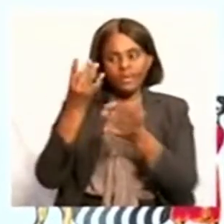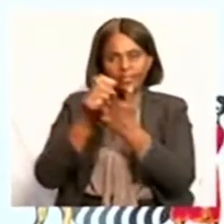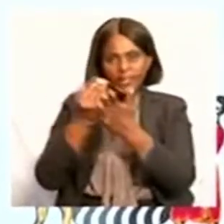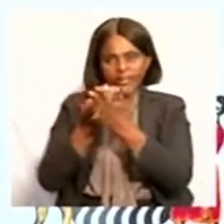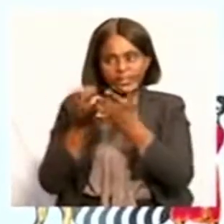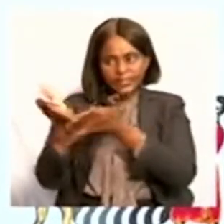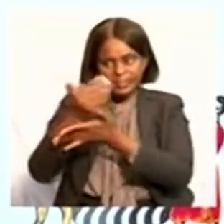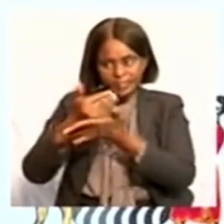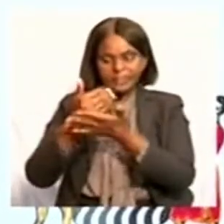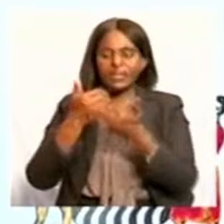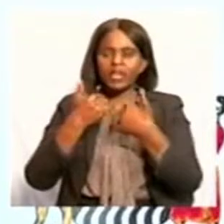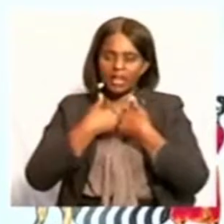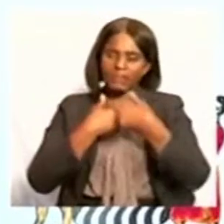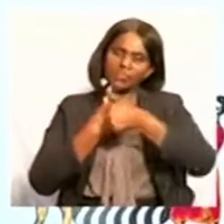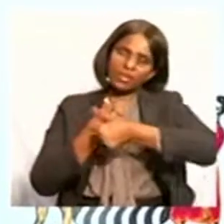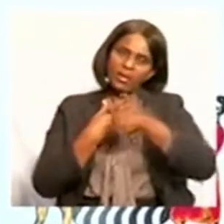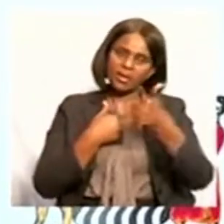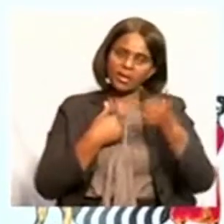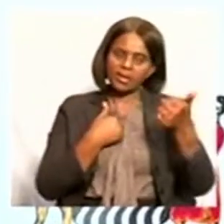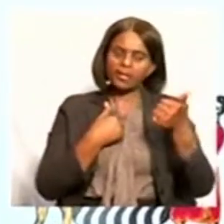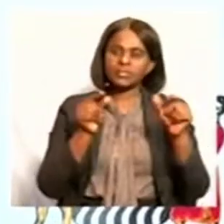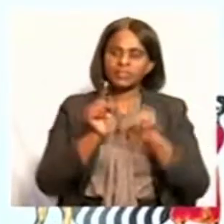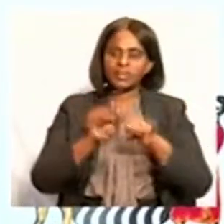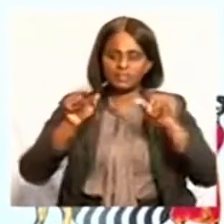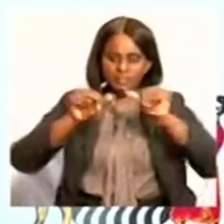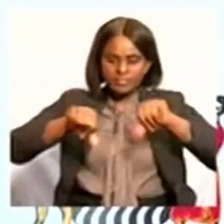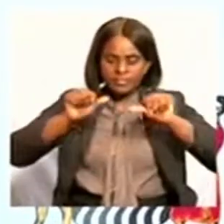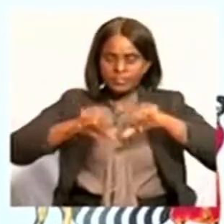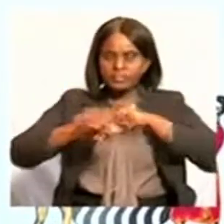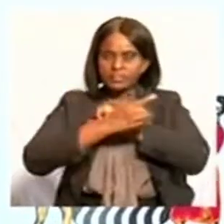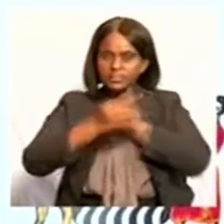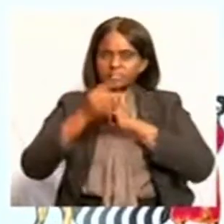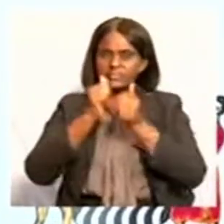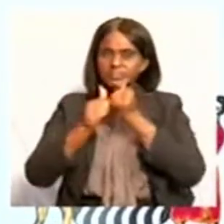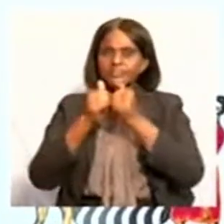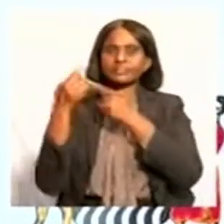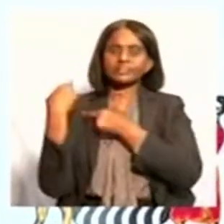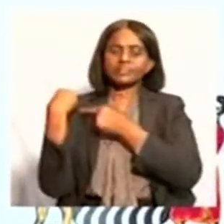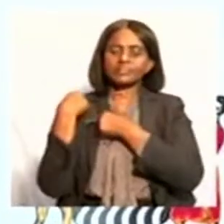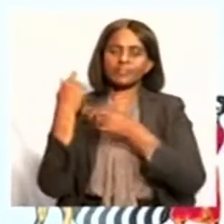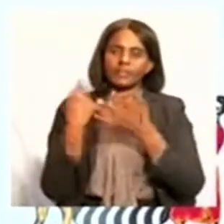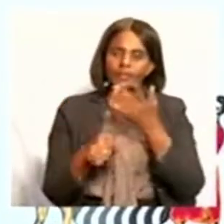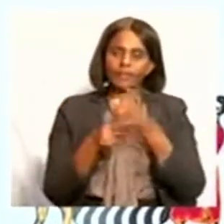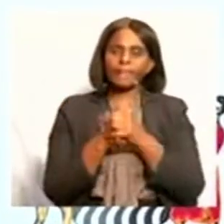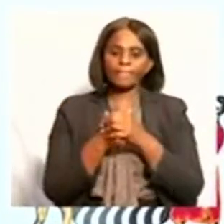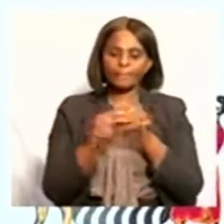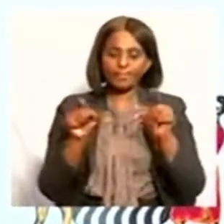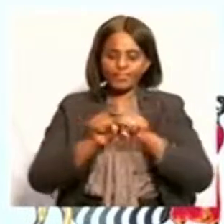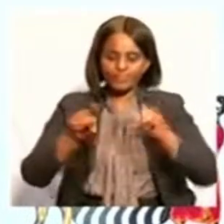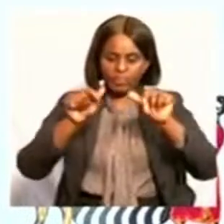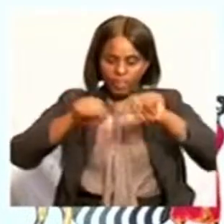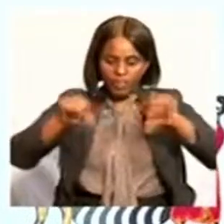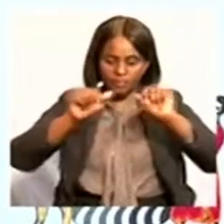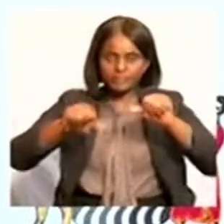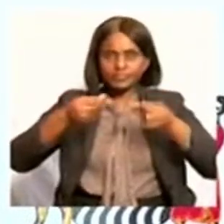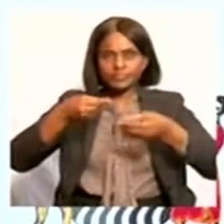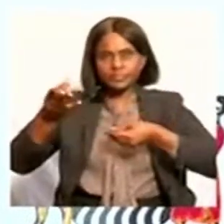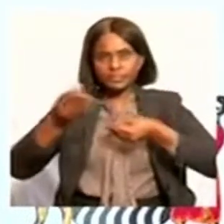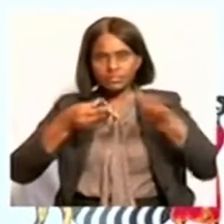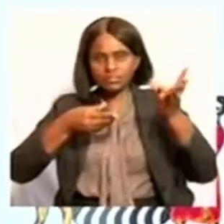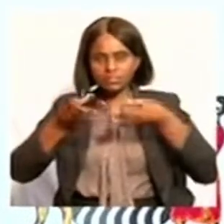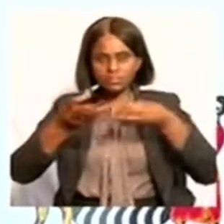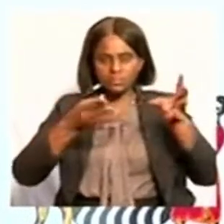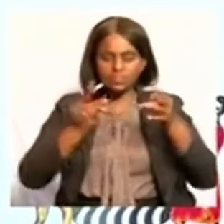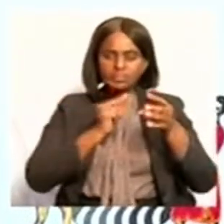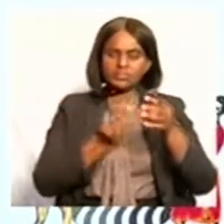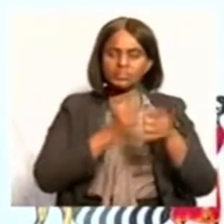collections. Then we also have an audit department that is responsible for auditing expenditure. So